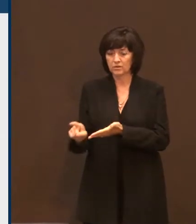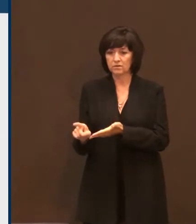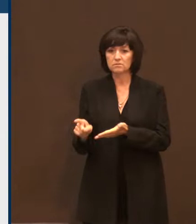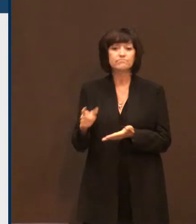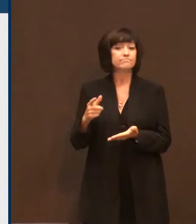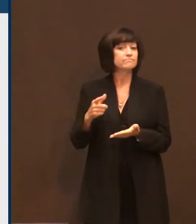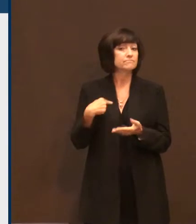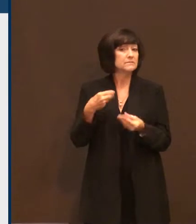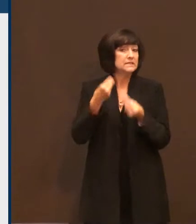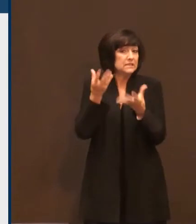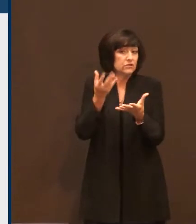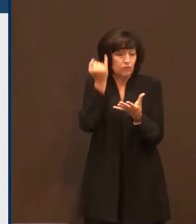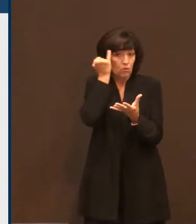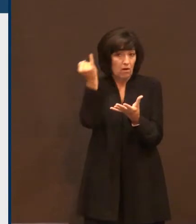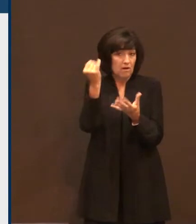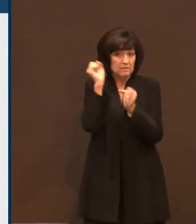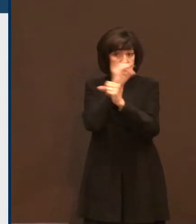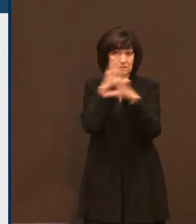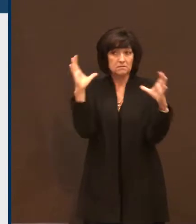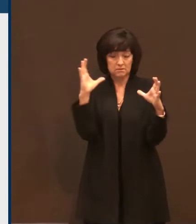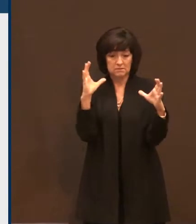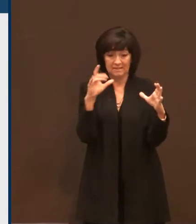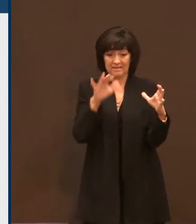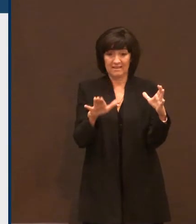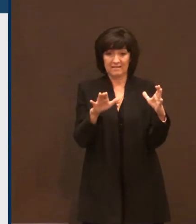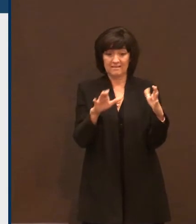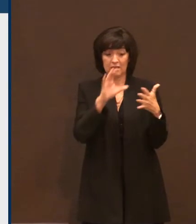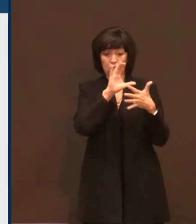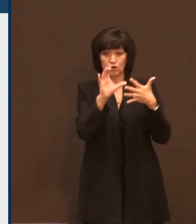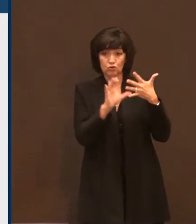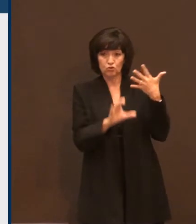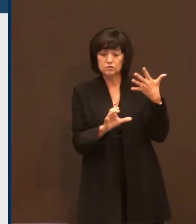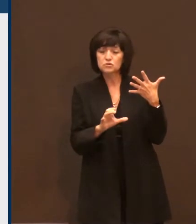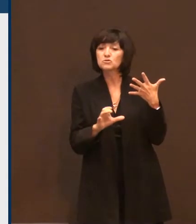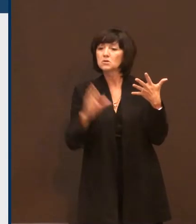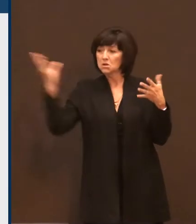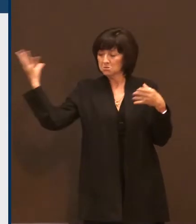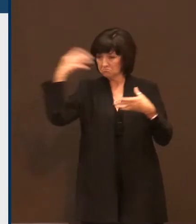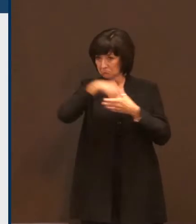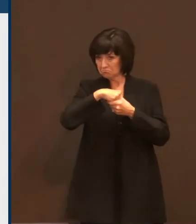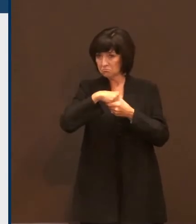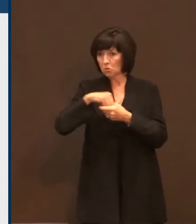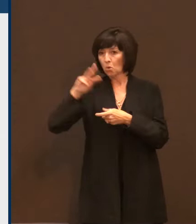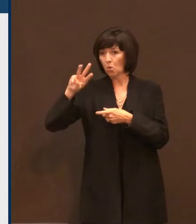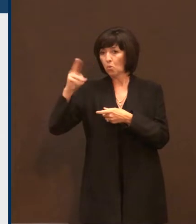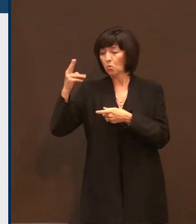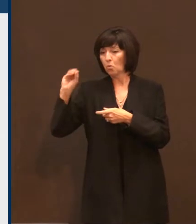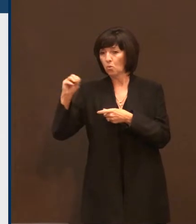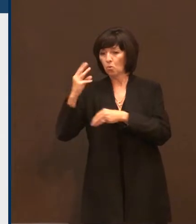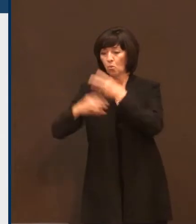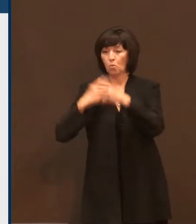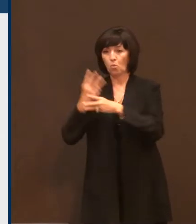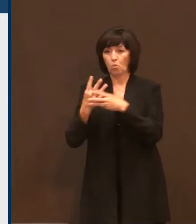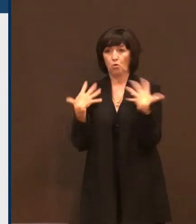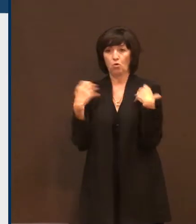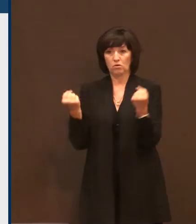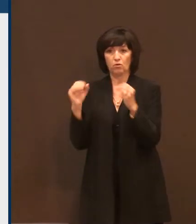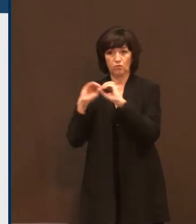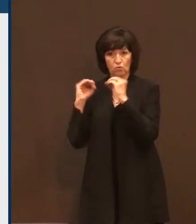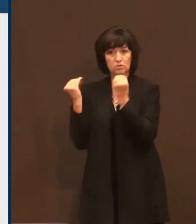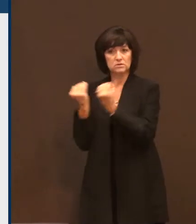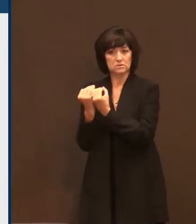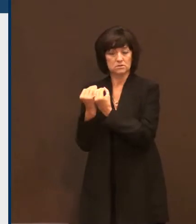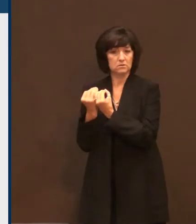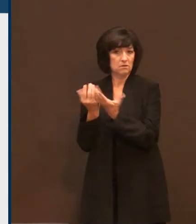with a criteria established by organizations like the World Health Organization. It would be helpful,